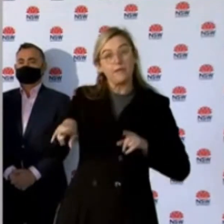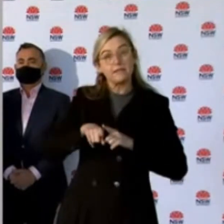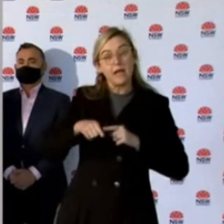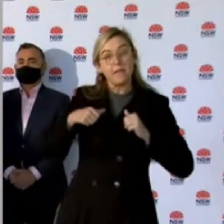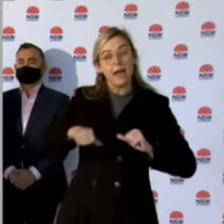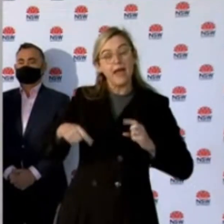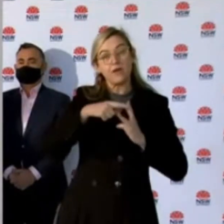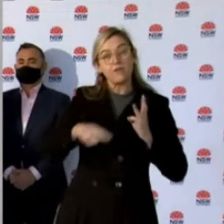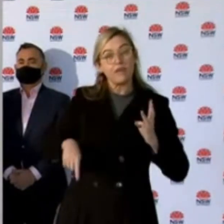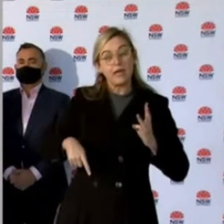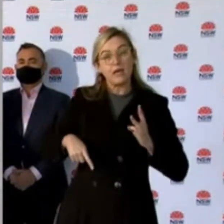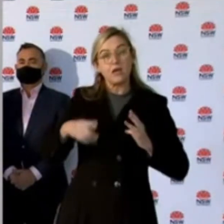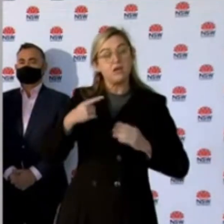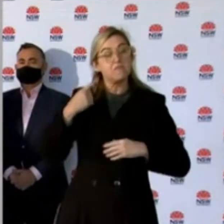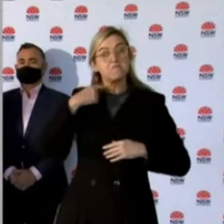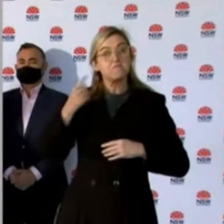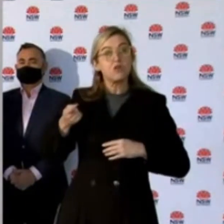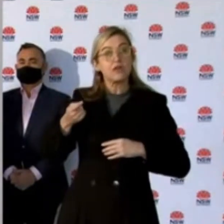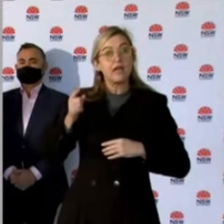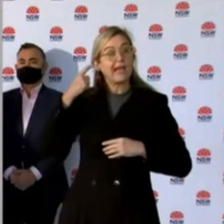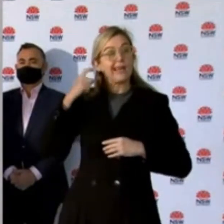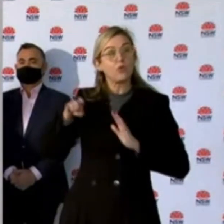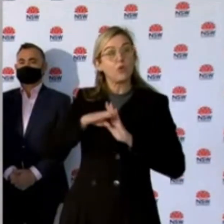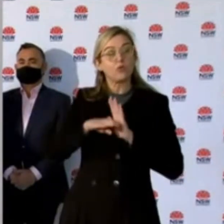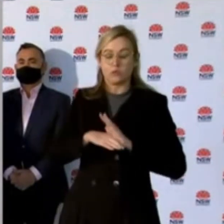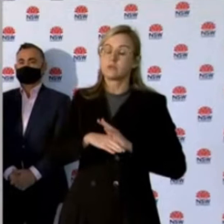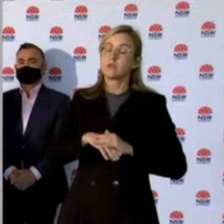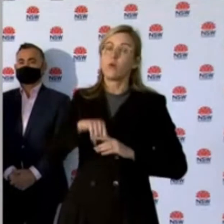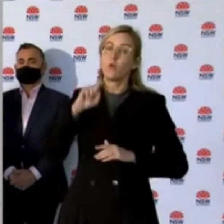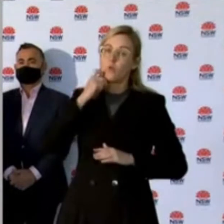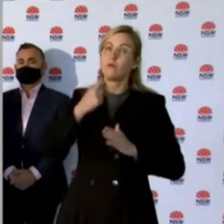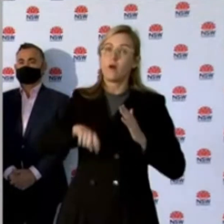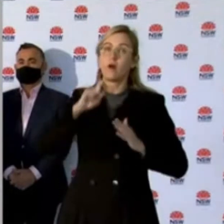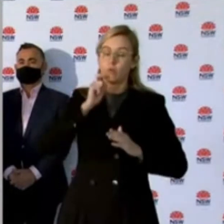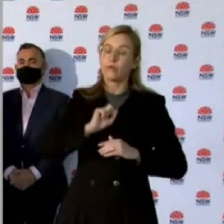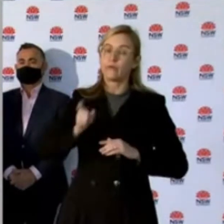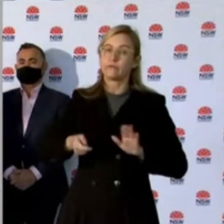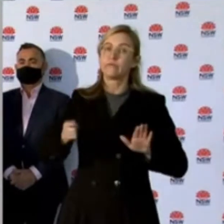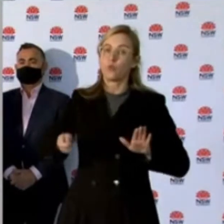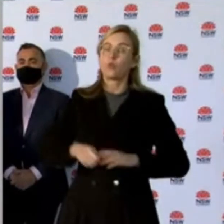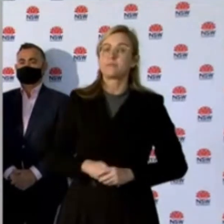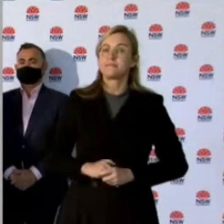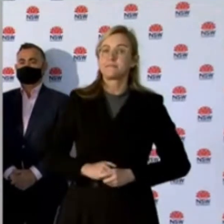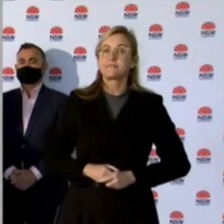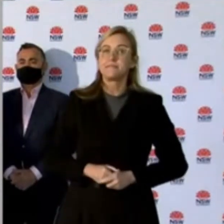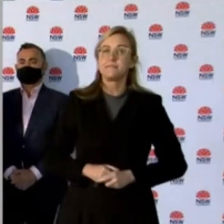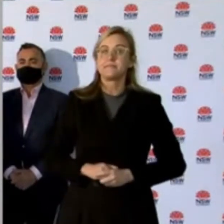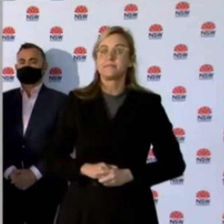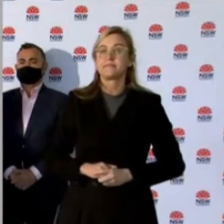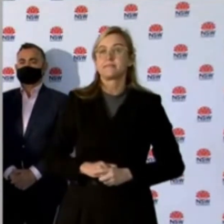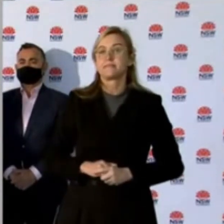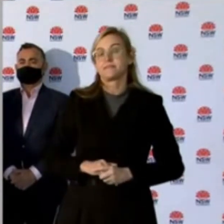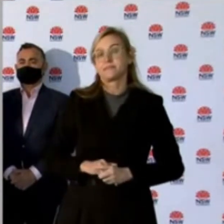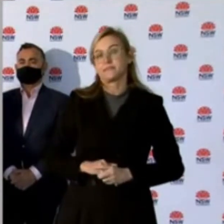put regional New South Wales at risk from the virus. The other thing that I would also like to highlight is the